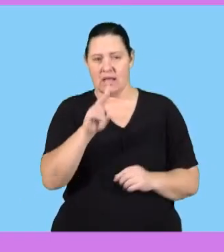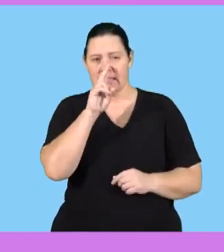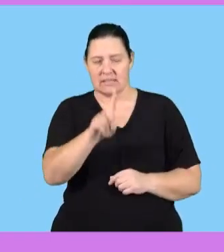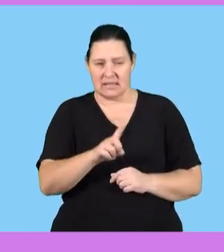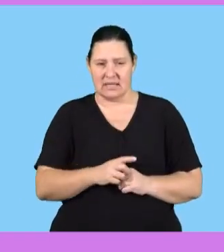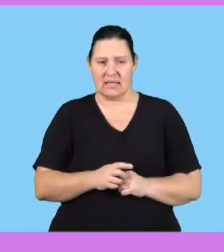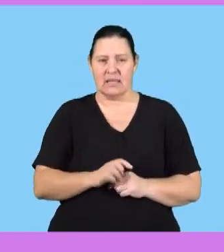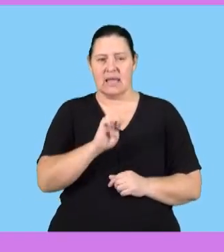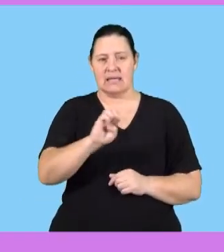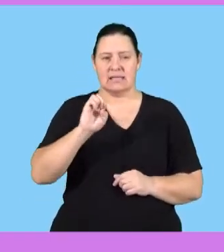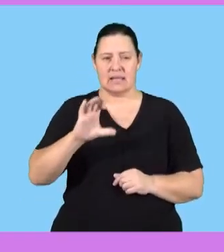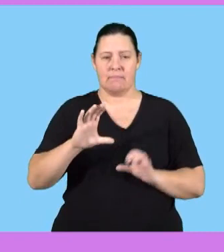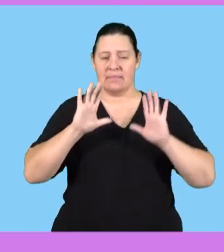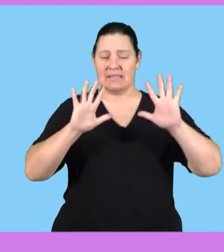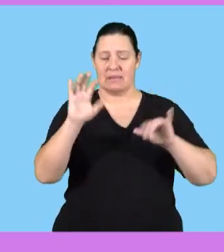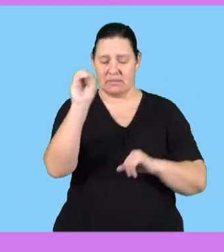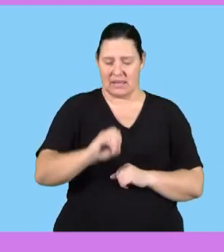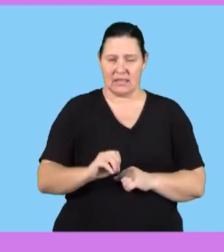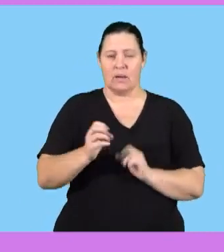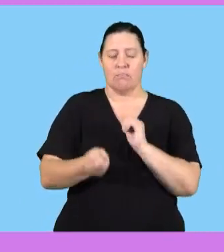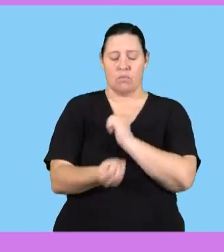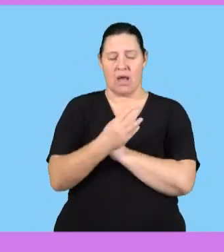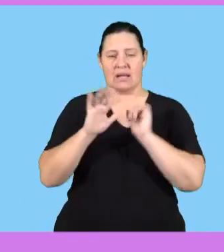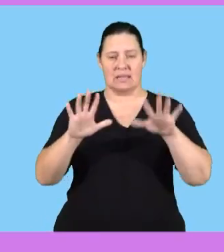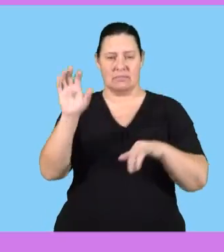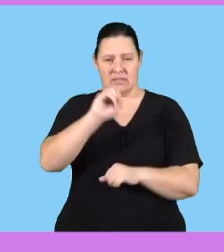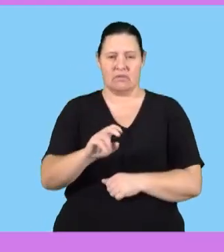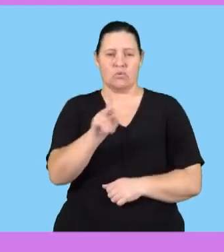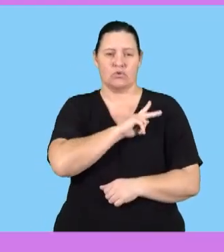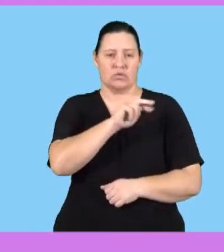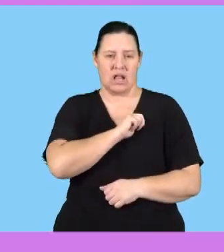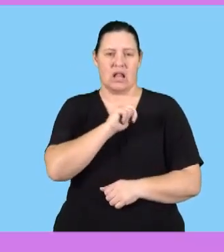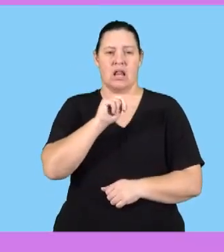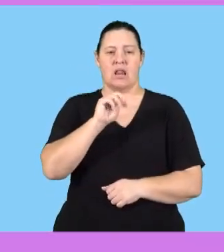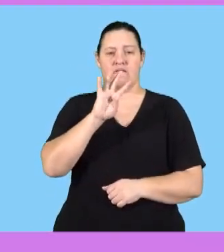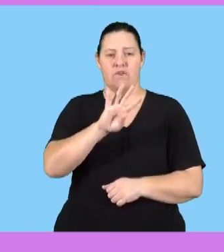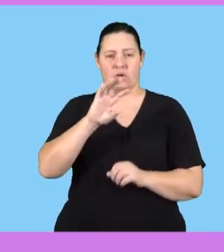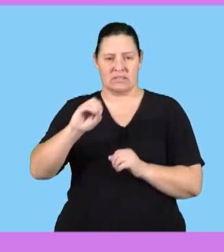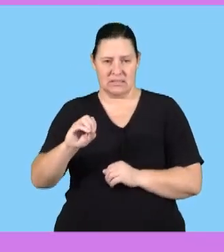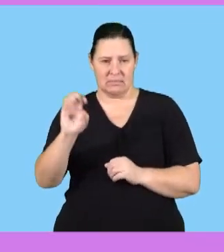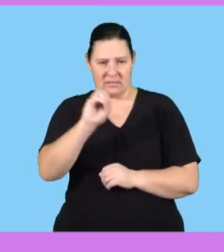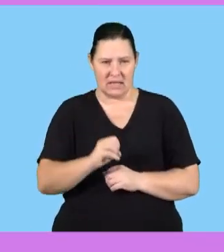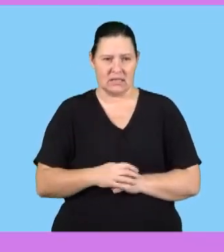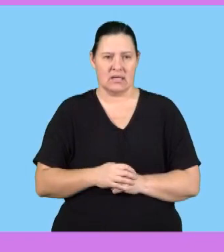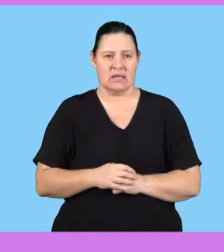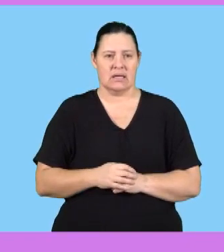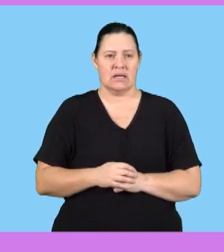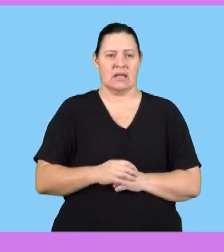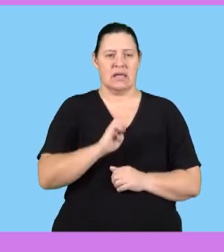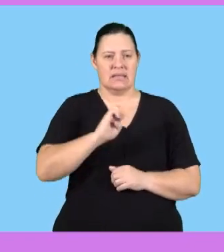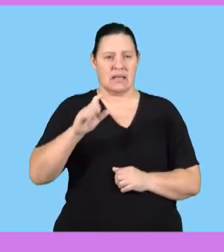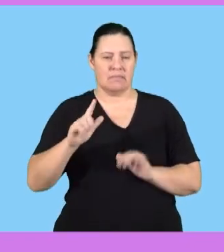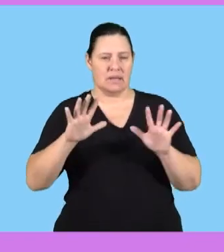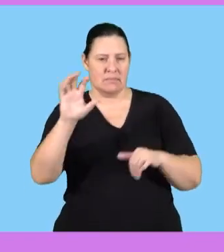and you can see now from the Eastern Cape 10%, Mpumalanga 10%, KwaZulu-Natal 40%, Western Cape 20%, and